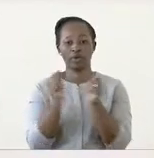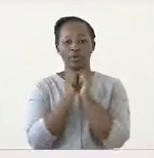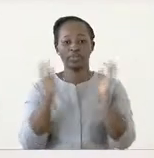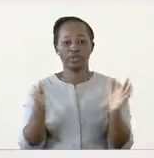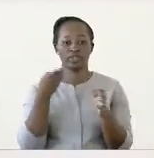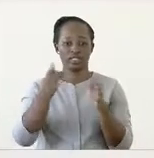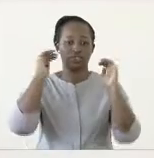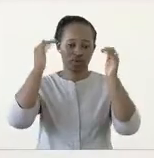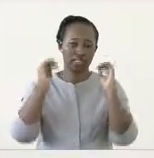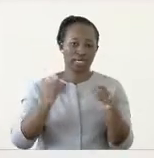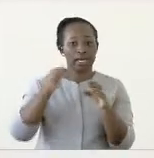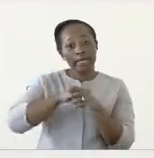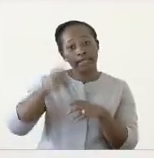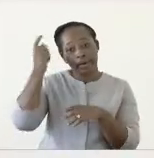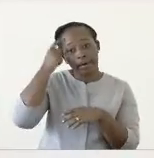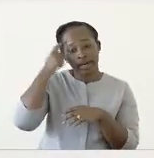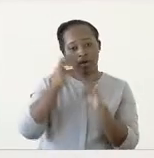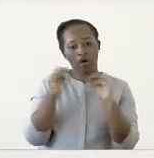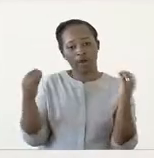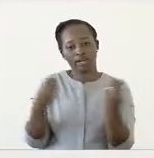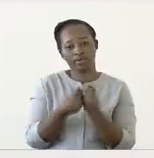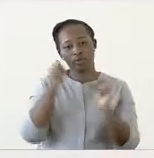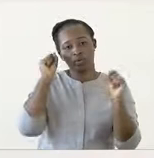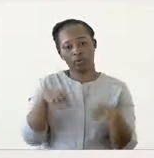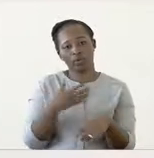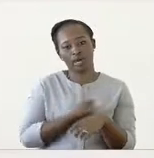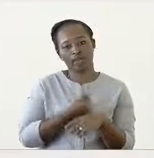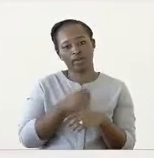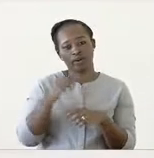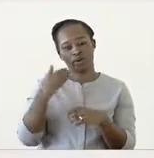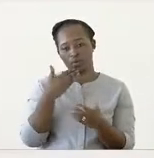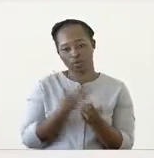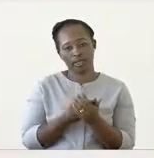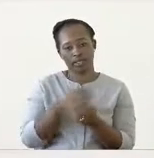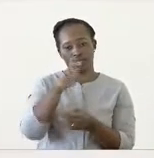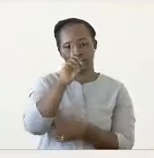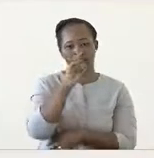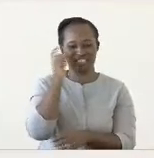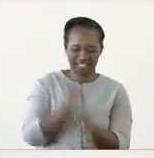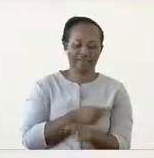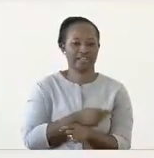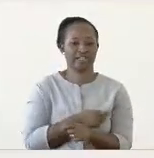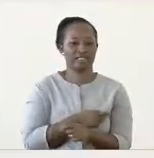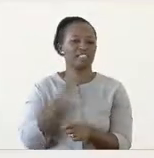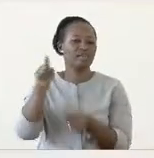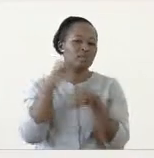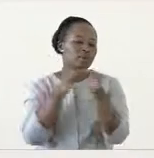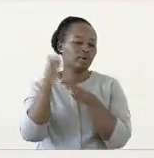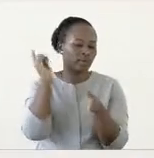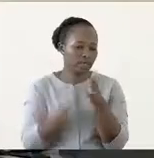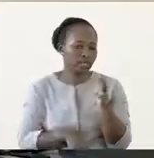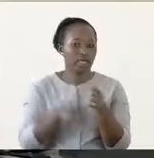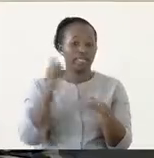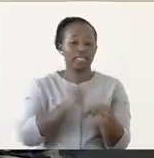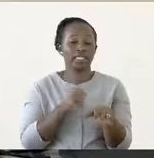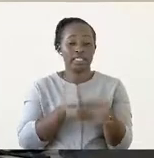structure in the brain, organisms would have great difficulties. What does it mean? It means that absence